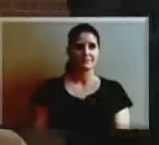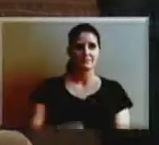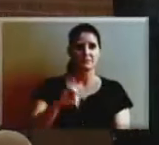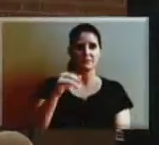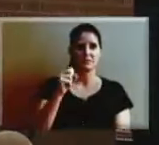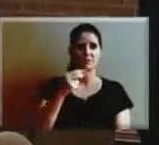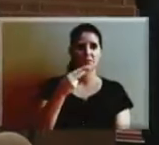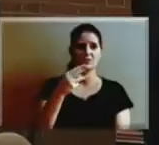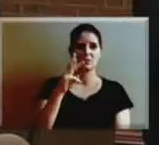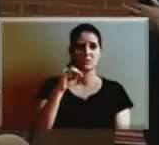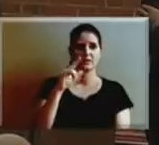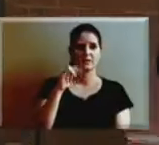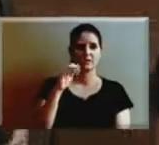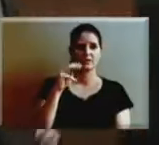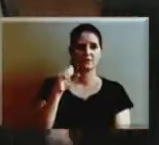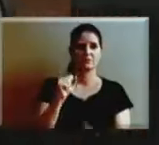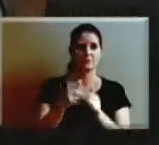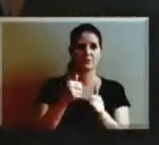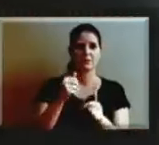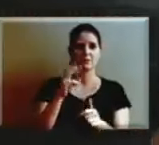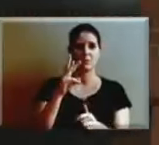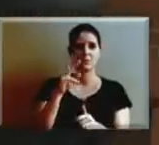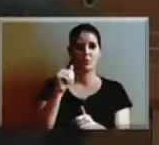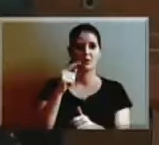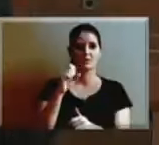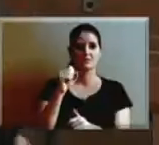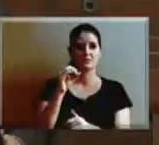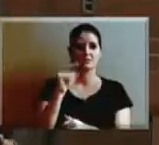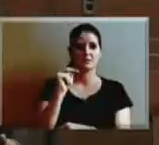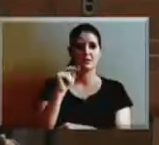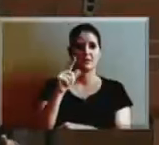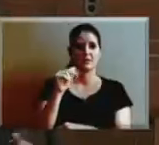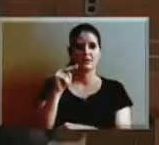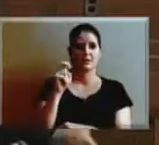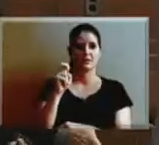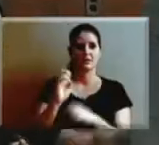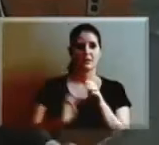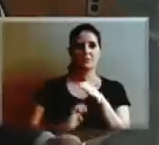Joshua Williams from Watson Lane Elementary School.